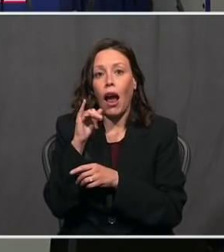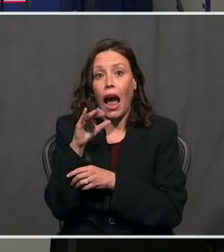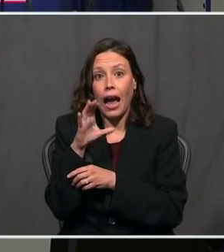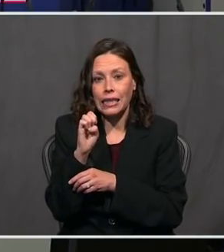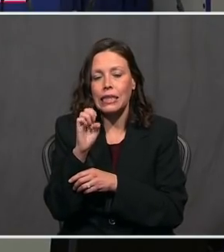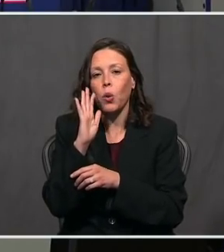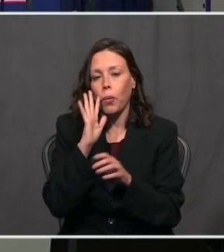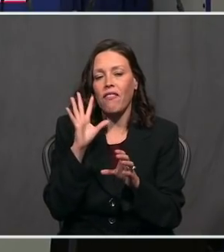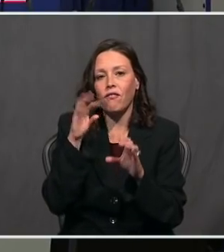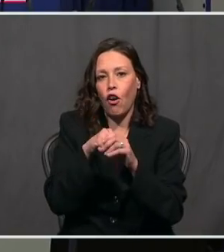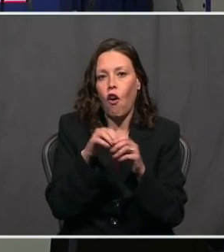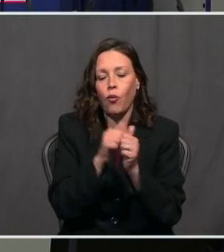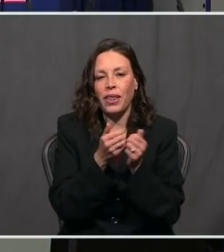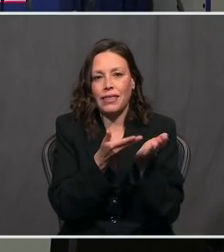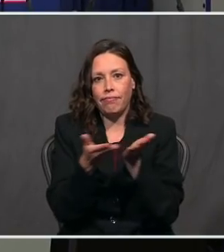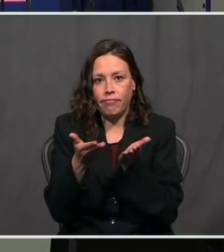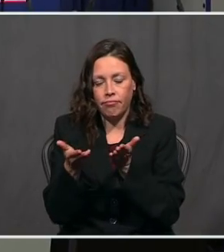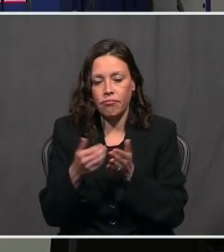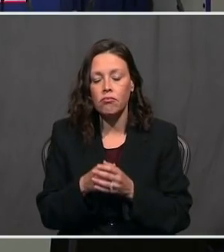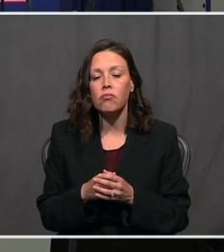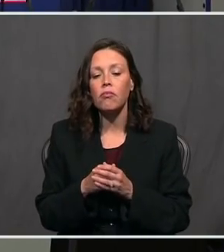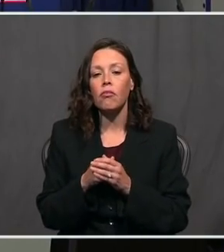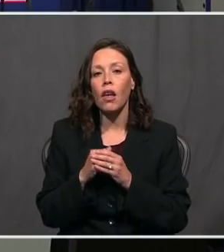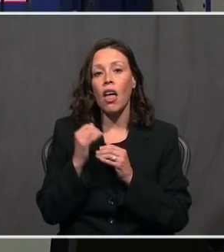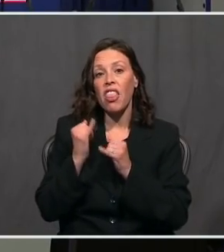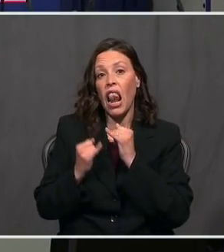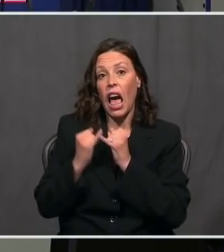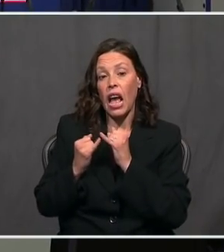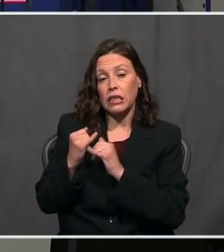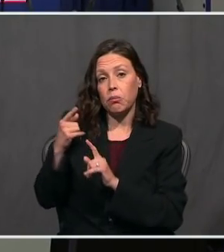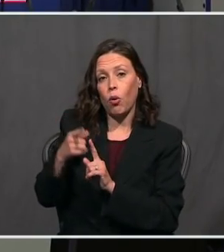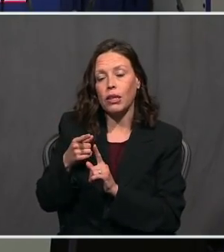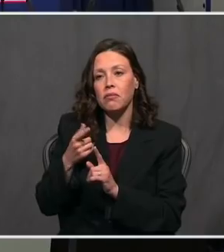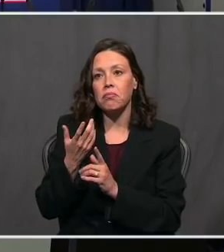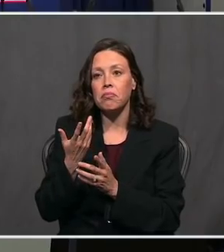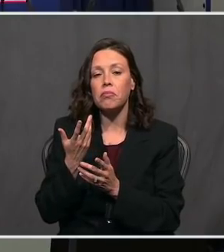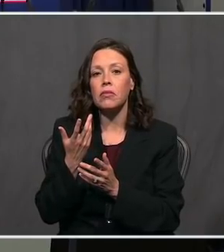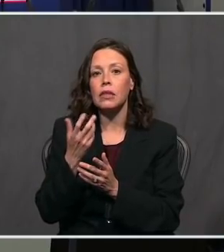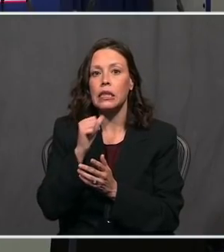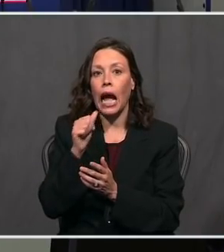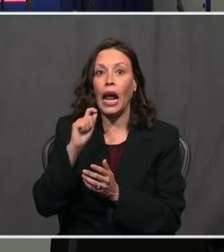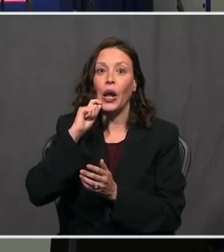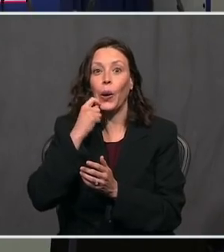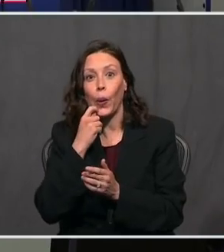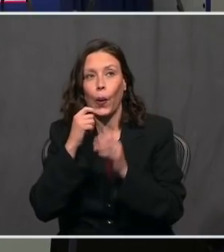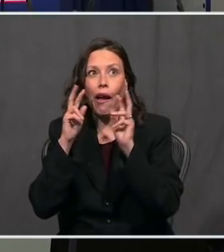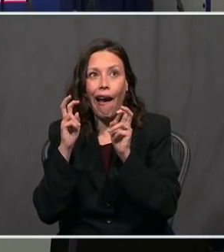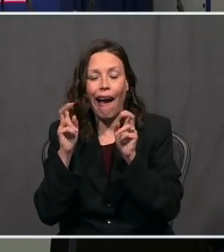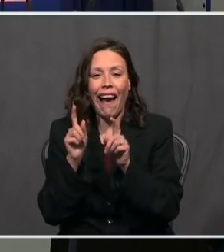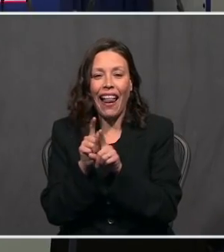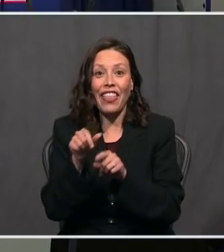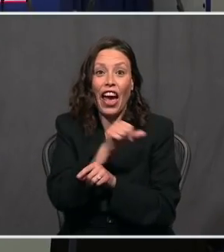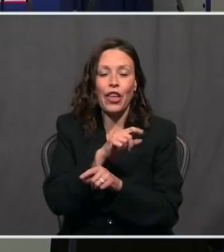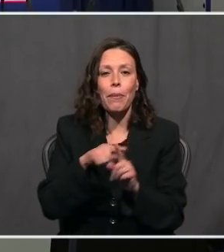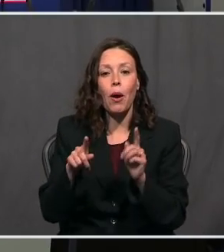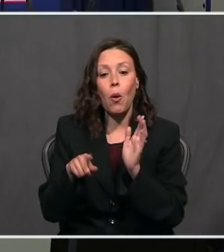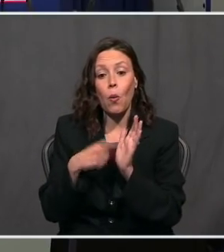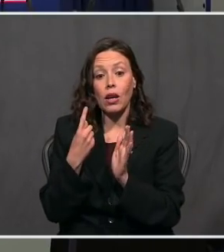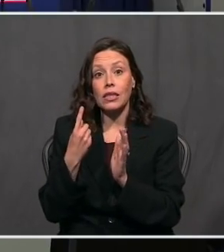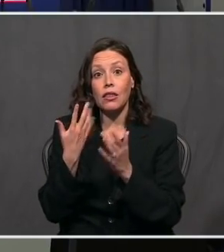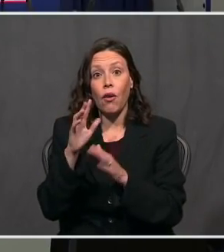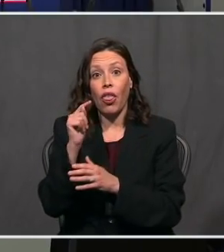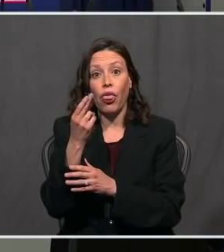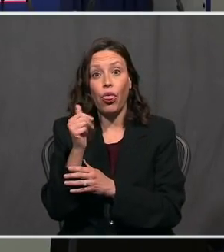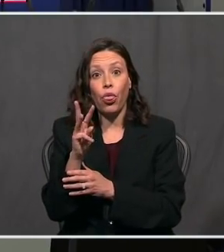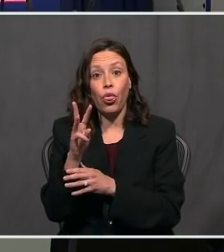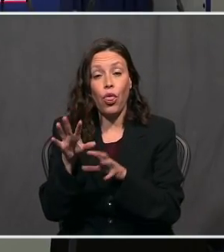core part of what we're doing. And then kind of the last mile here, it's not as cool, but it is something that once the doses are thawed, we